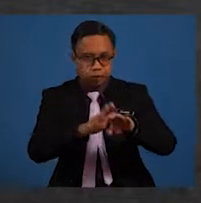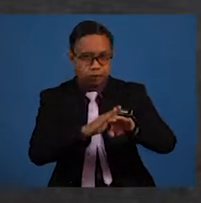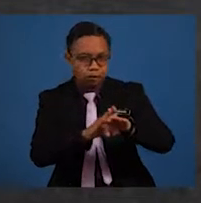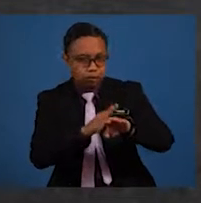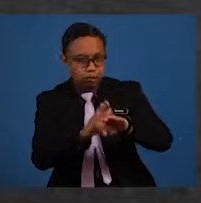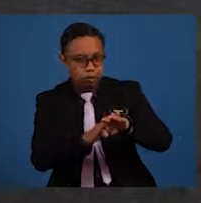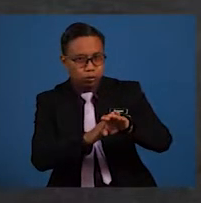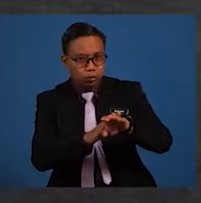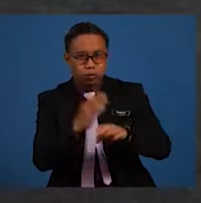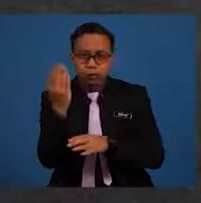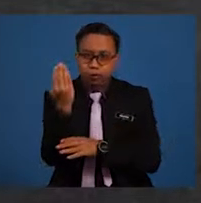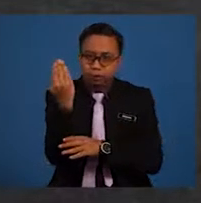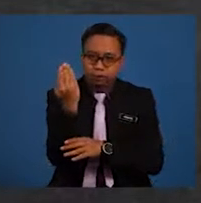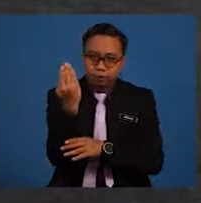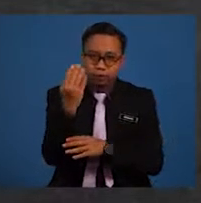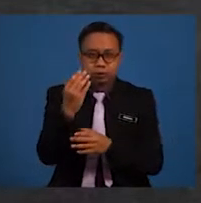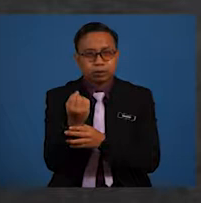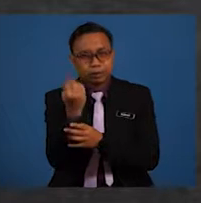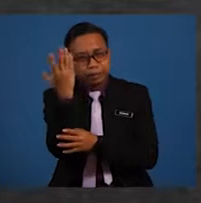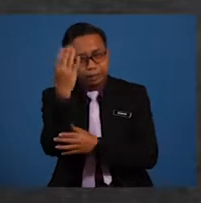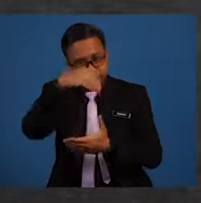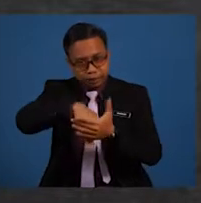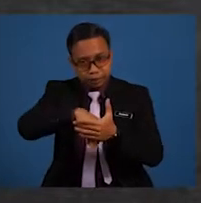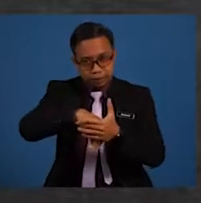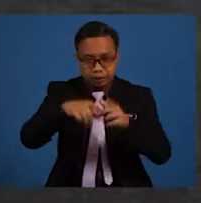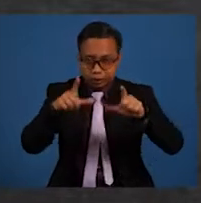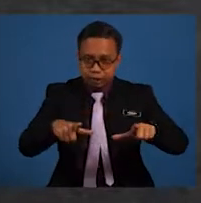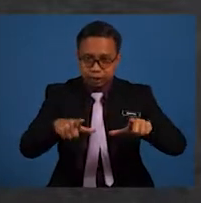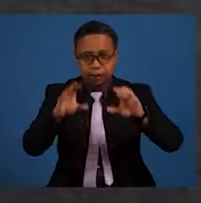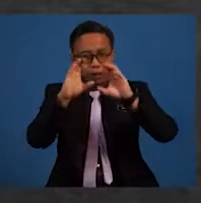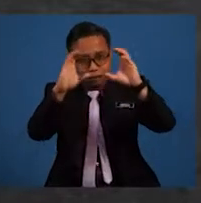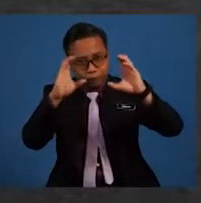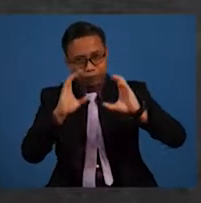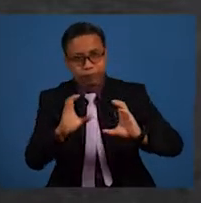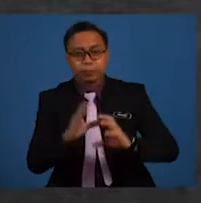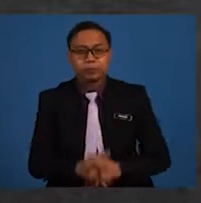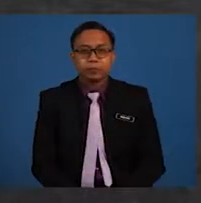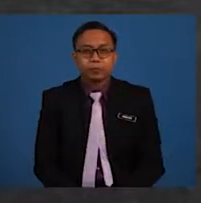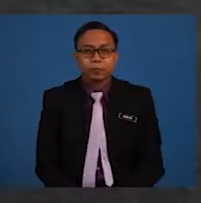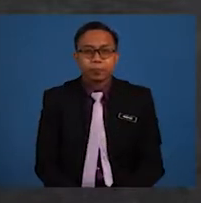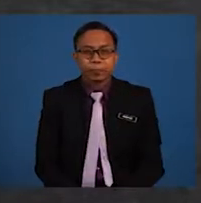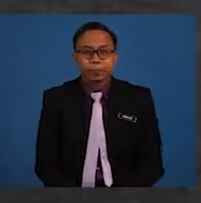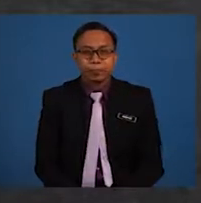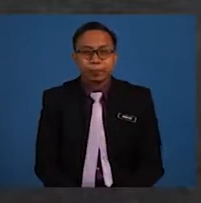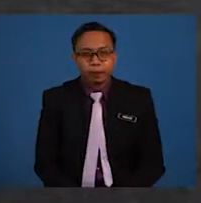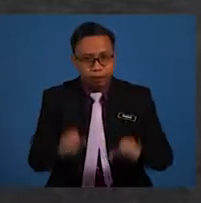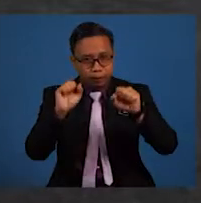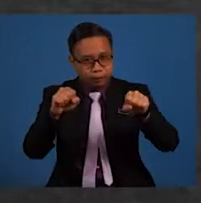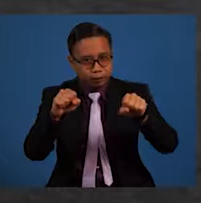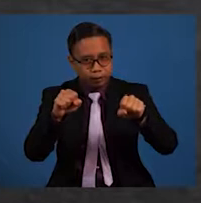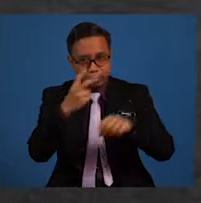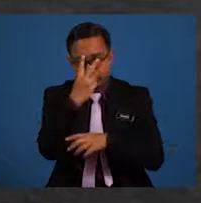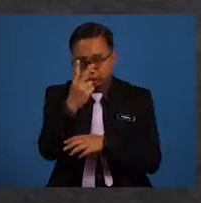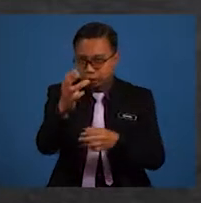slower rate, as stated in the paragraph. Are you able to catch that?